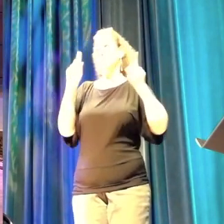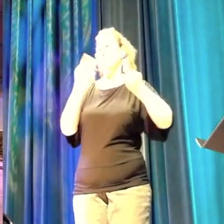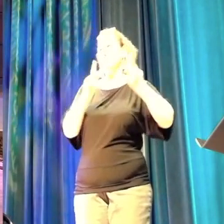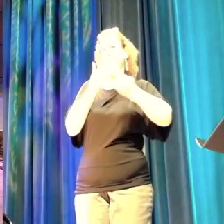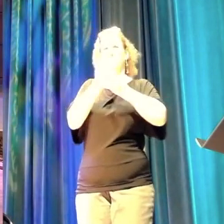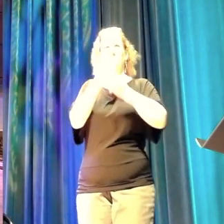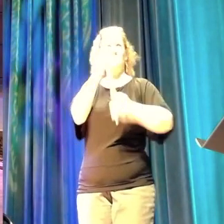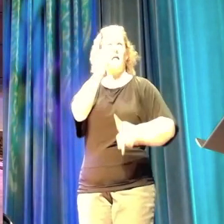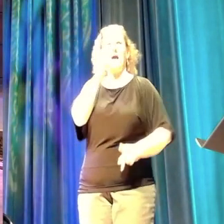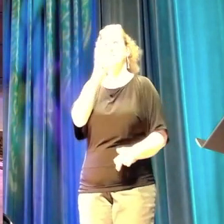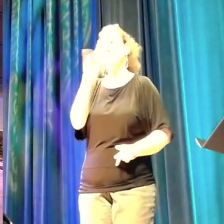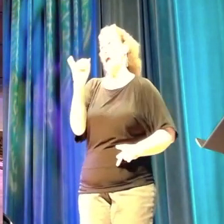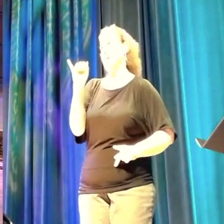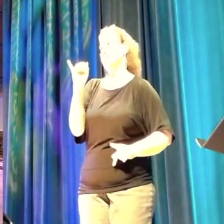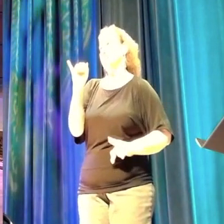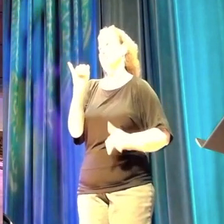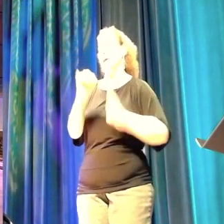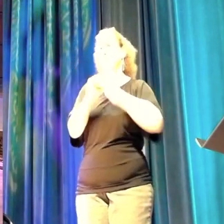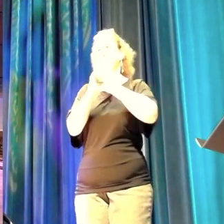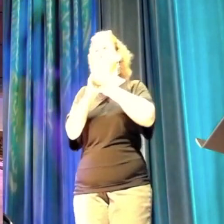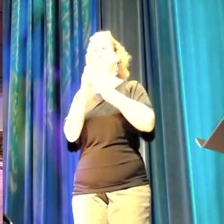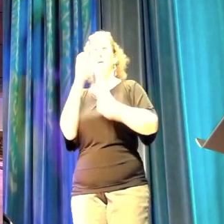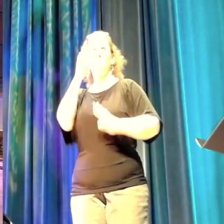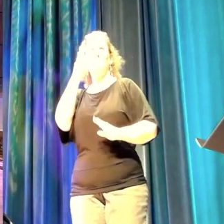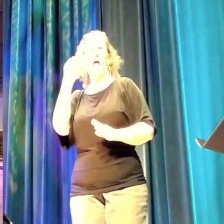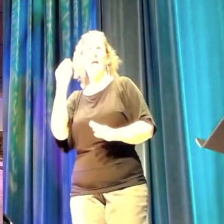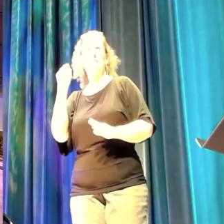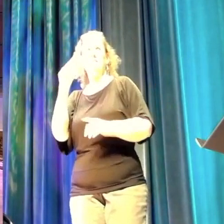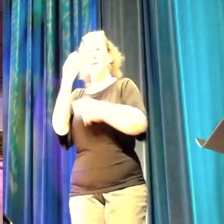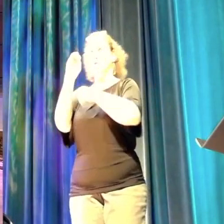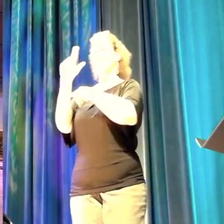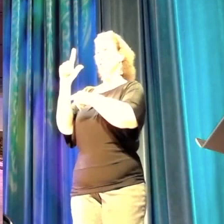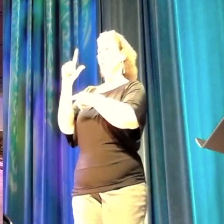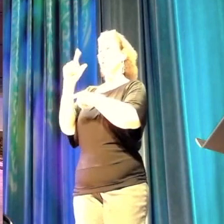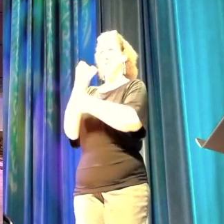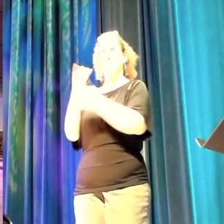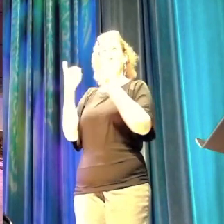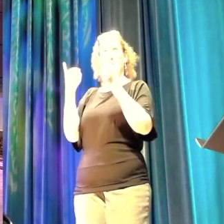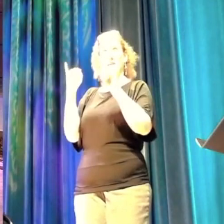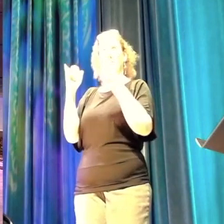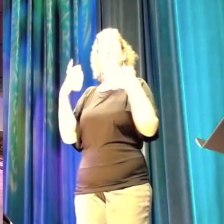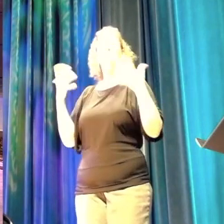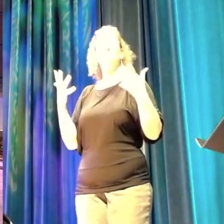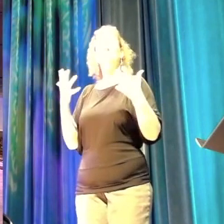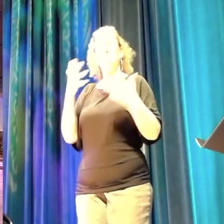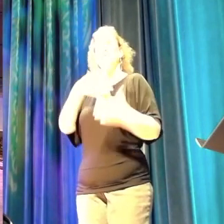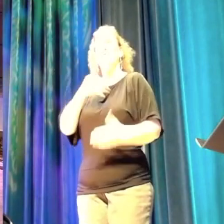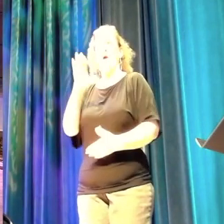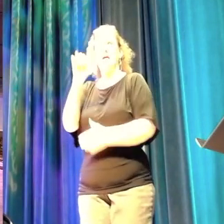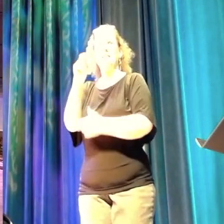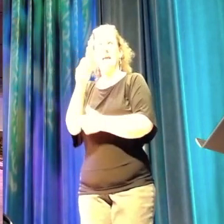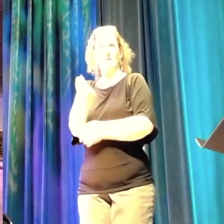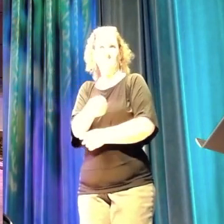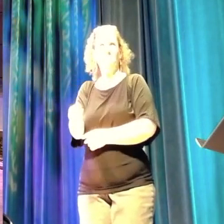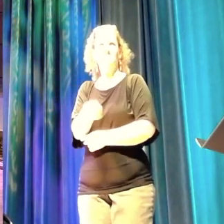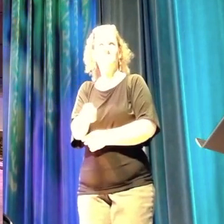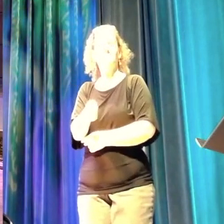impaired. And the symbol of blindness is the tool of independence, the white cane. And so at its